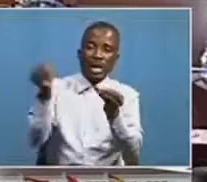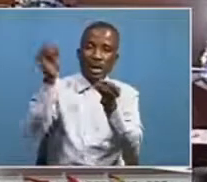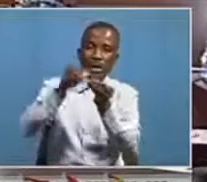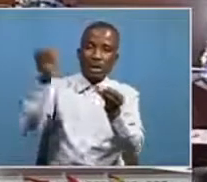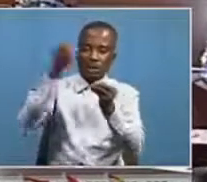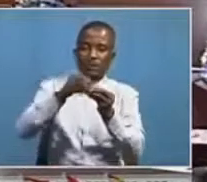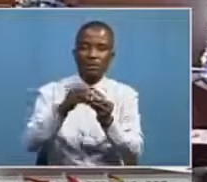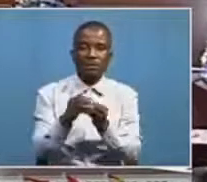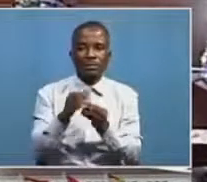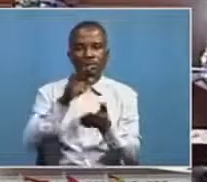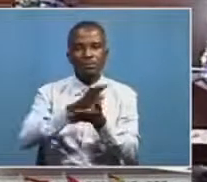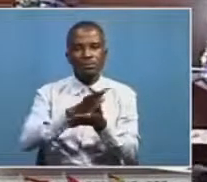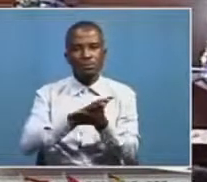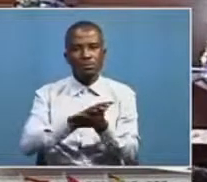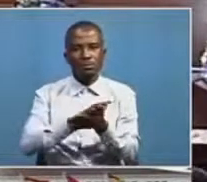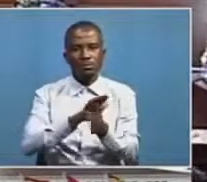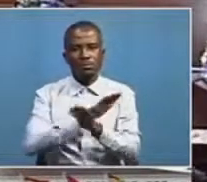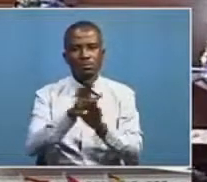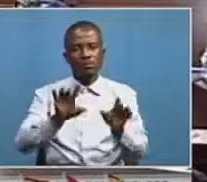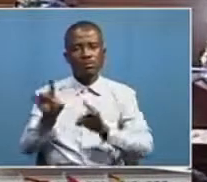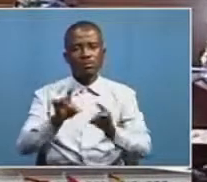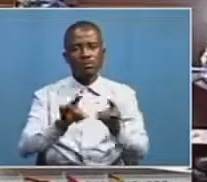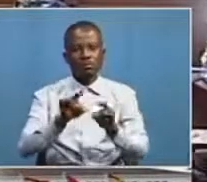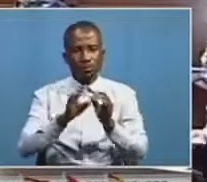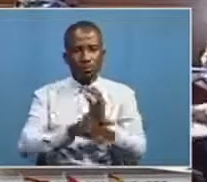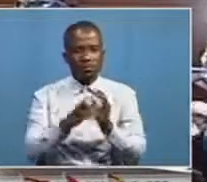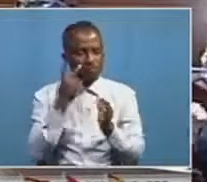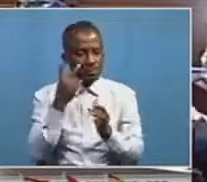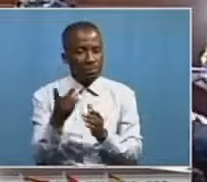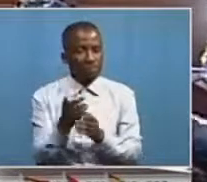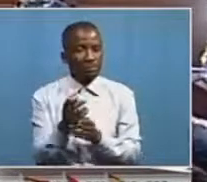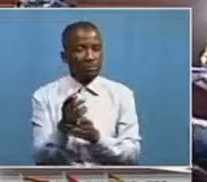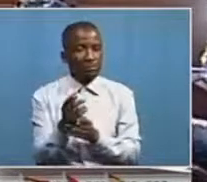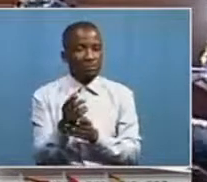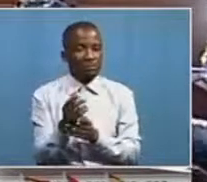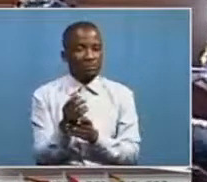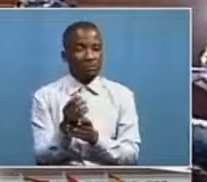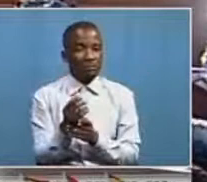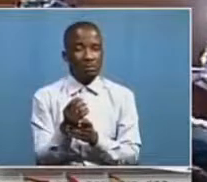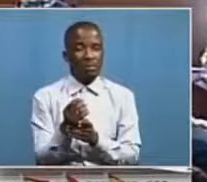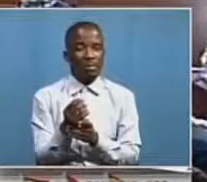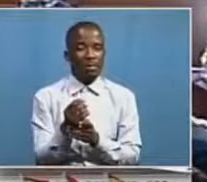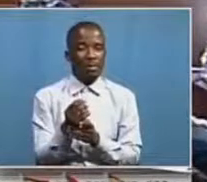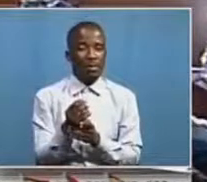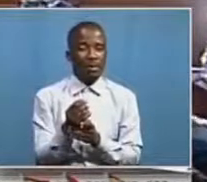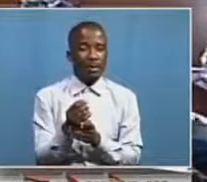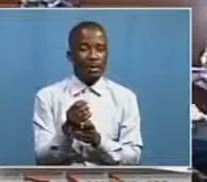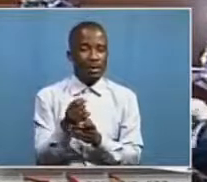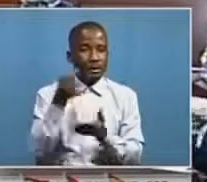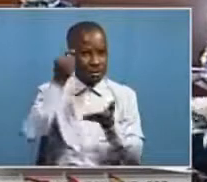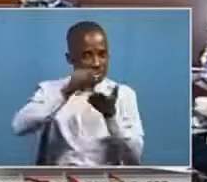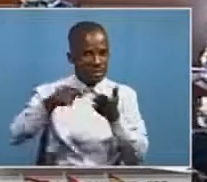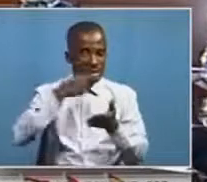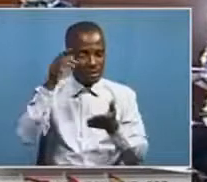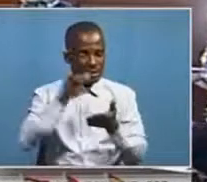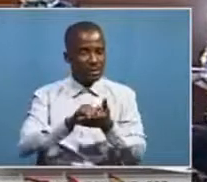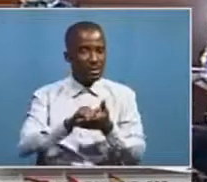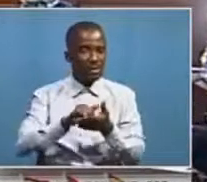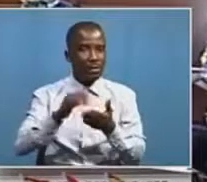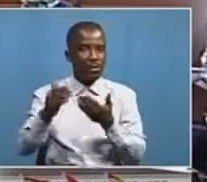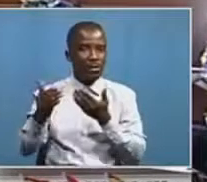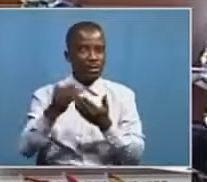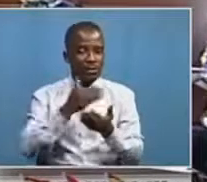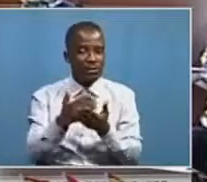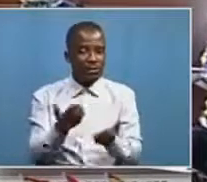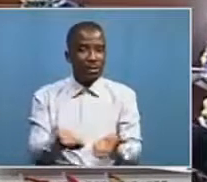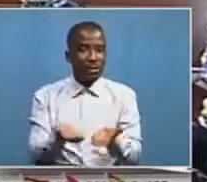the spreadsheet, which was self-serving document. PW1, Mr. Untitled admitted that what he had